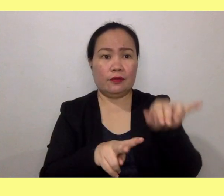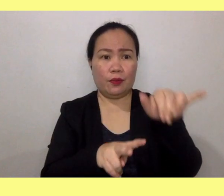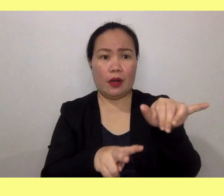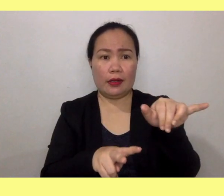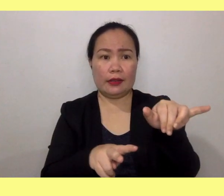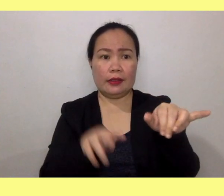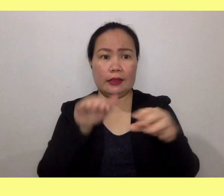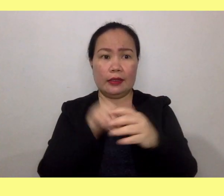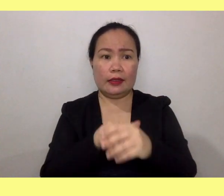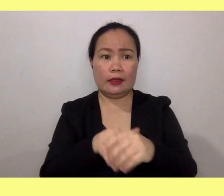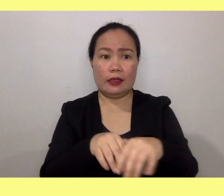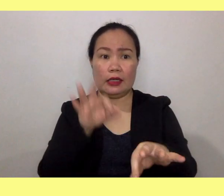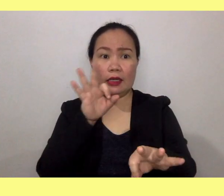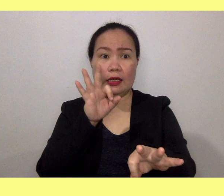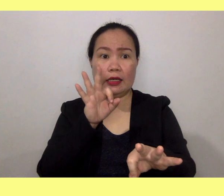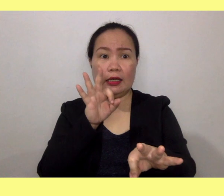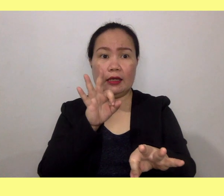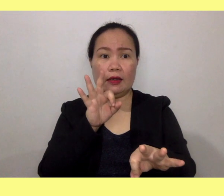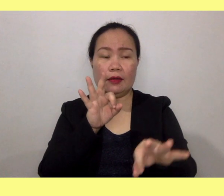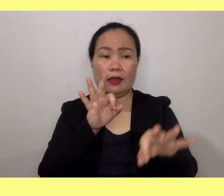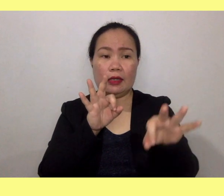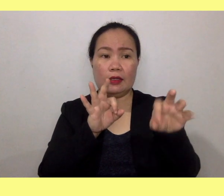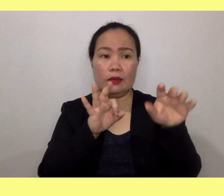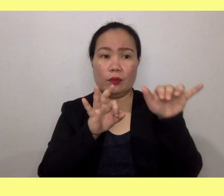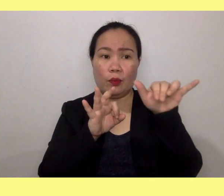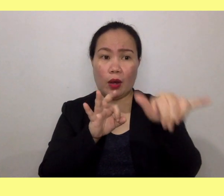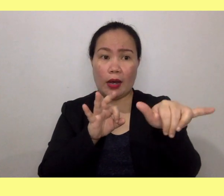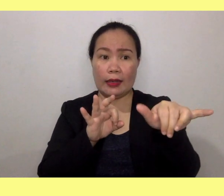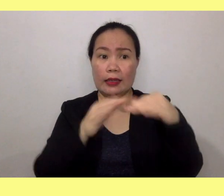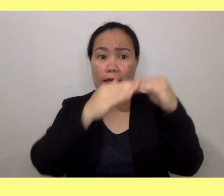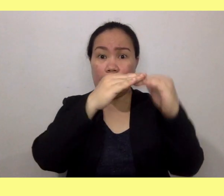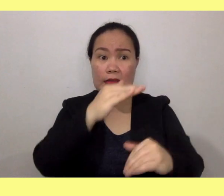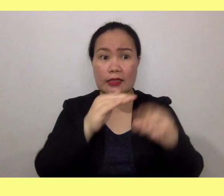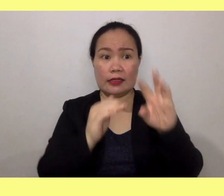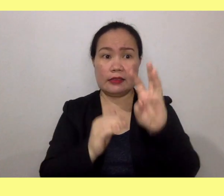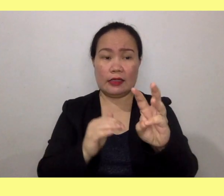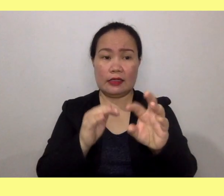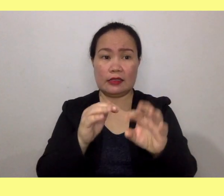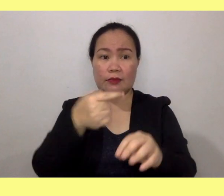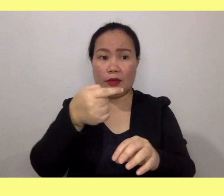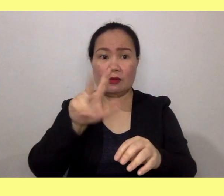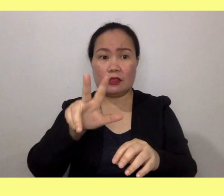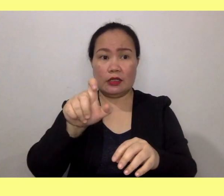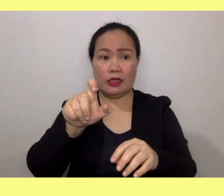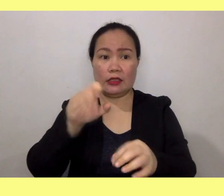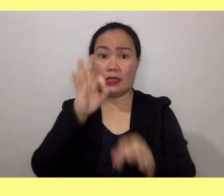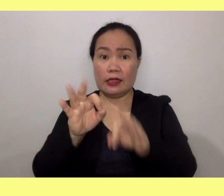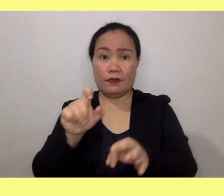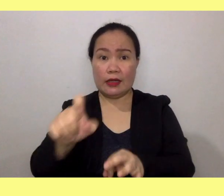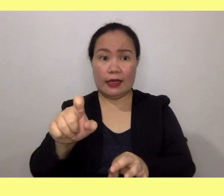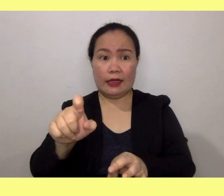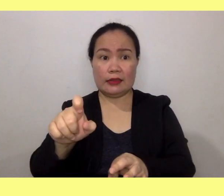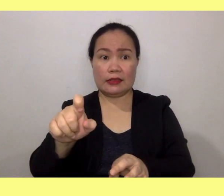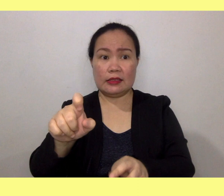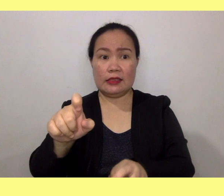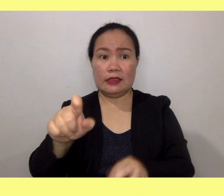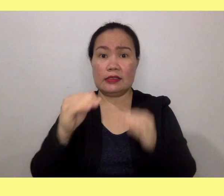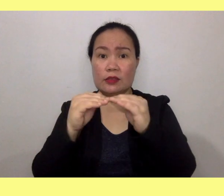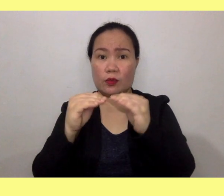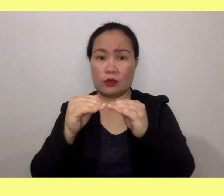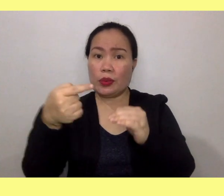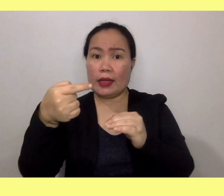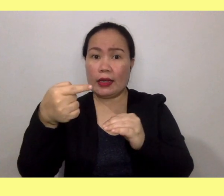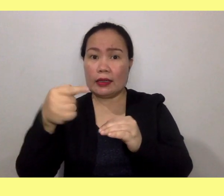y in y is less than 6 minus 3x if your x is equal to negative 5. So, minsan